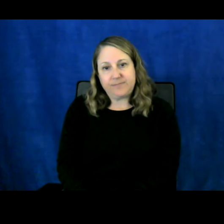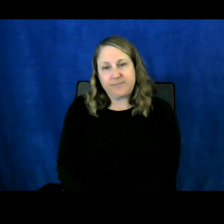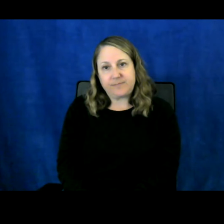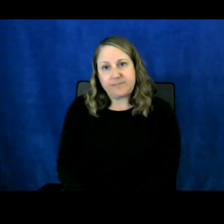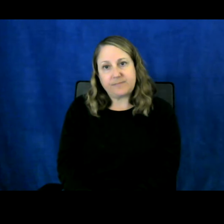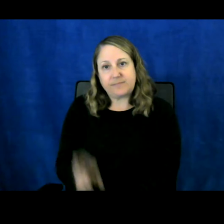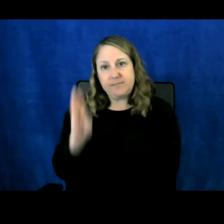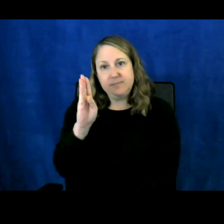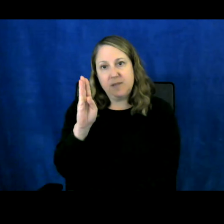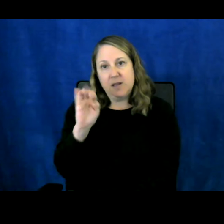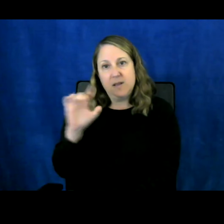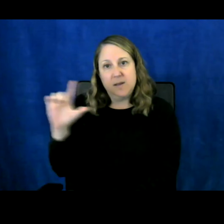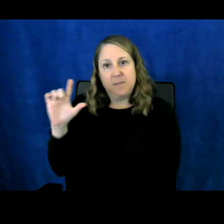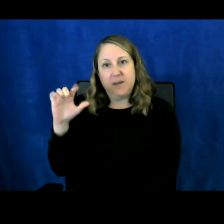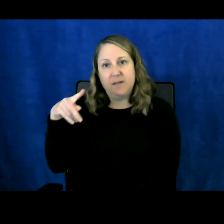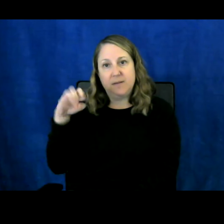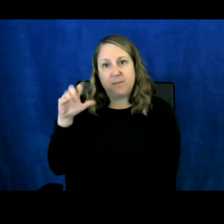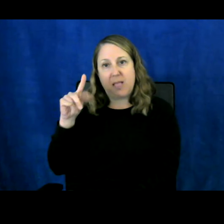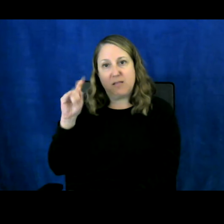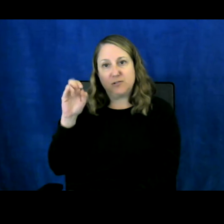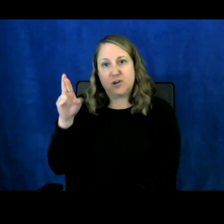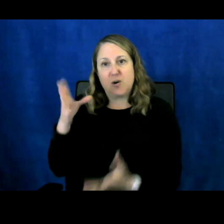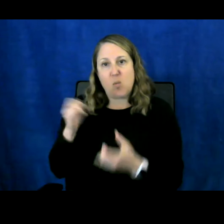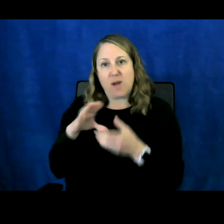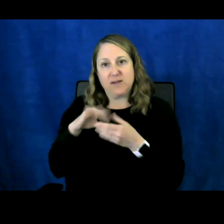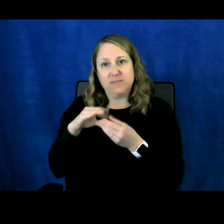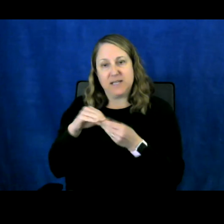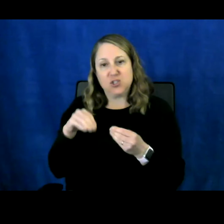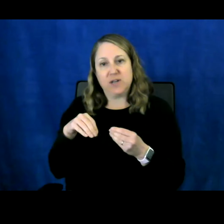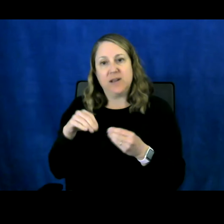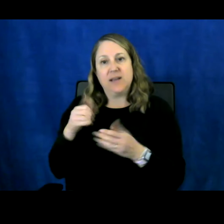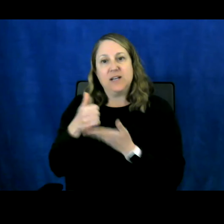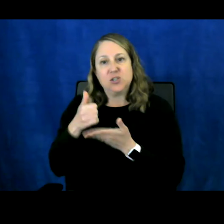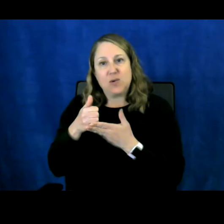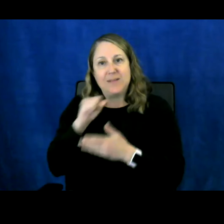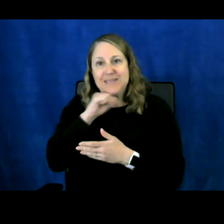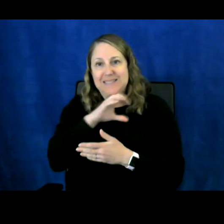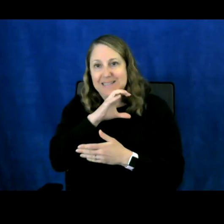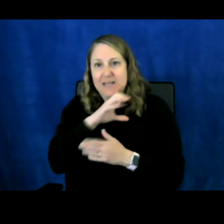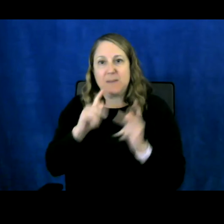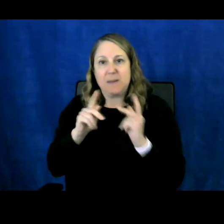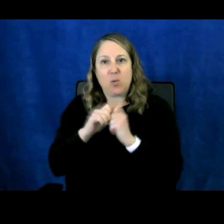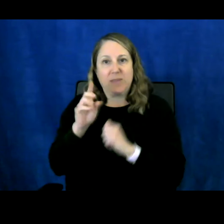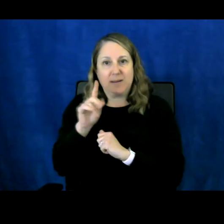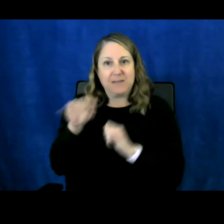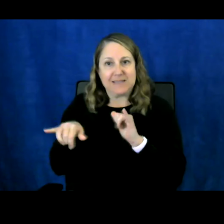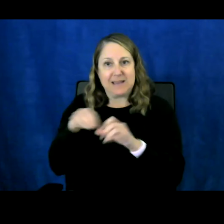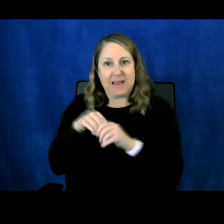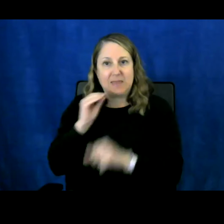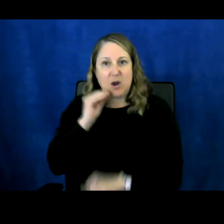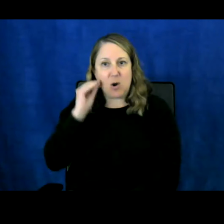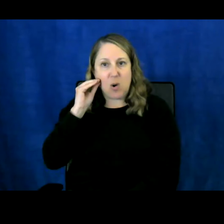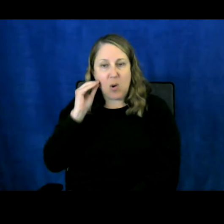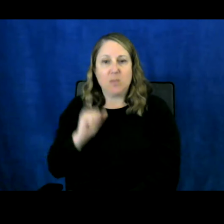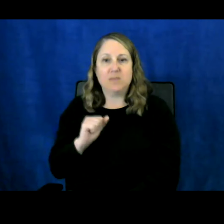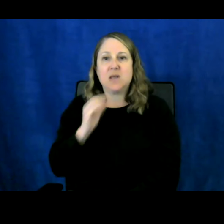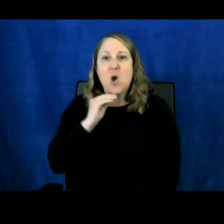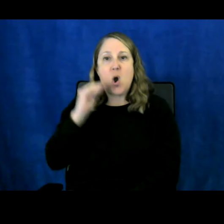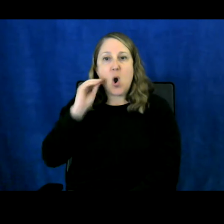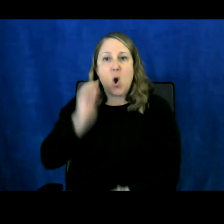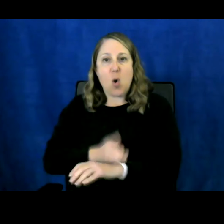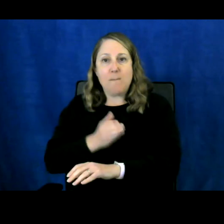Bill Pelter wanted to point out that to help seniors and people with disabilities stay in their homes, home modification